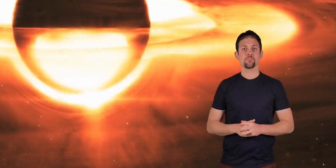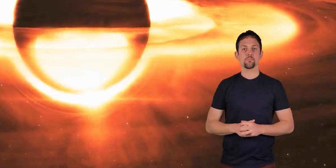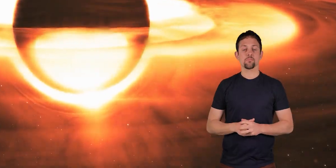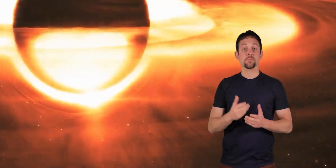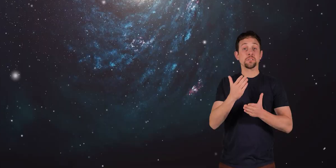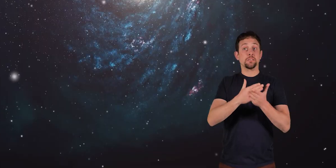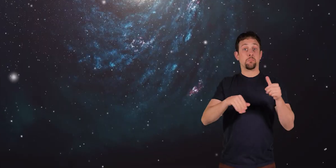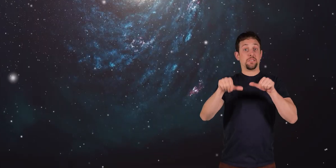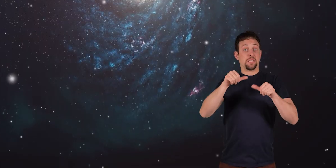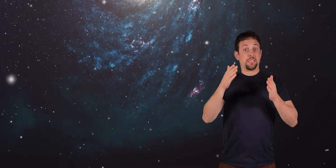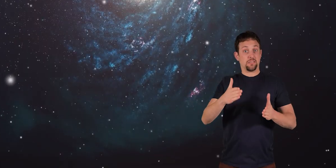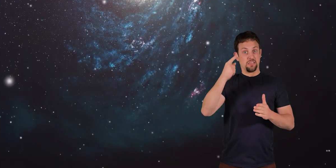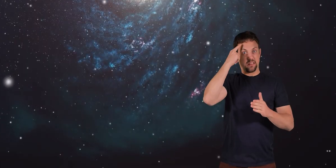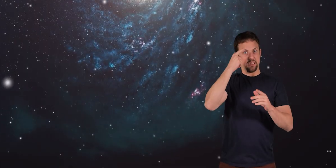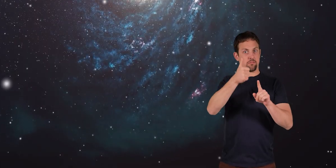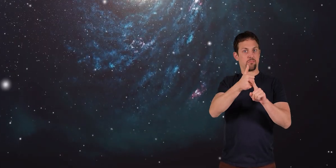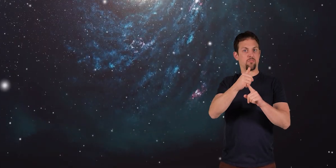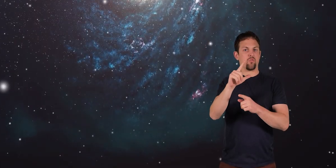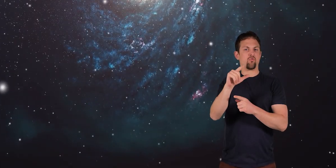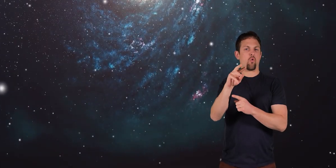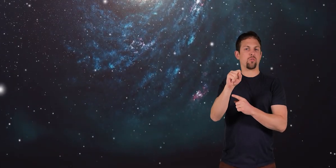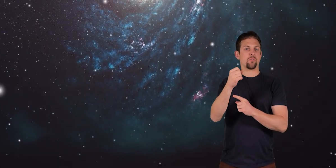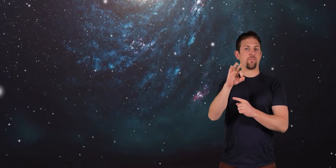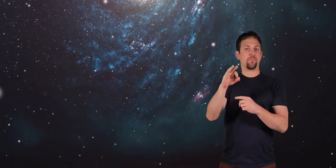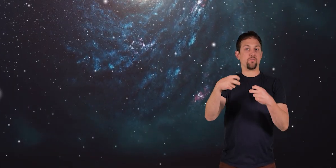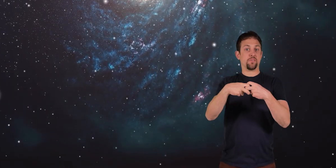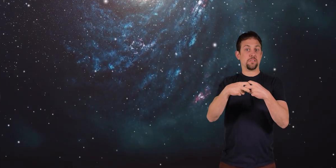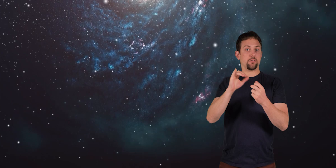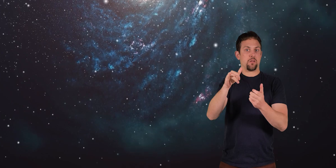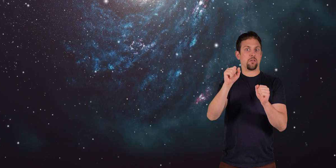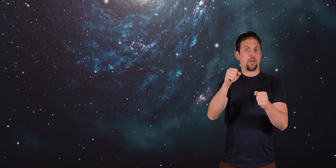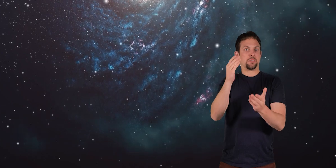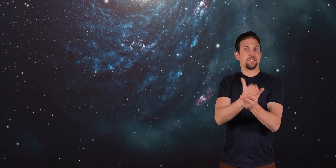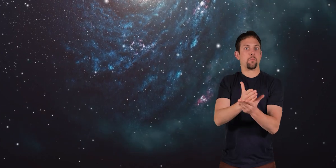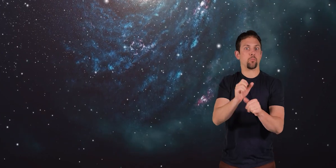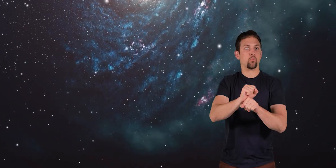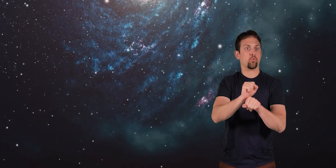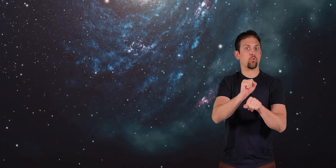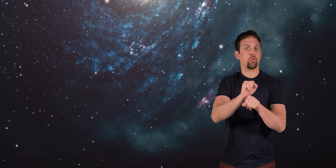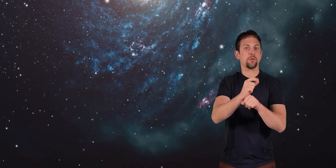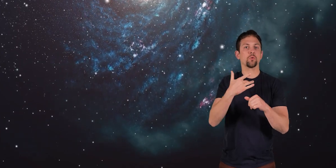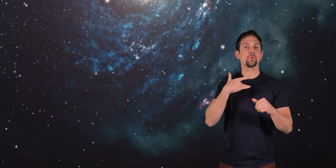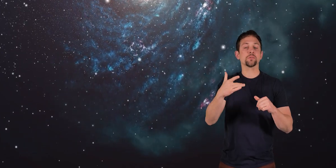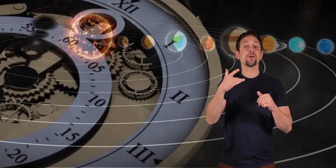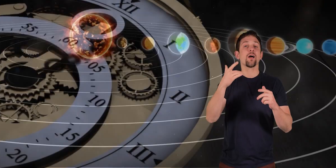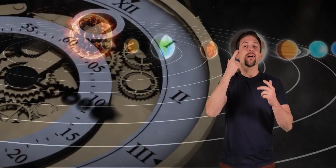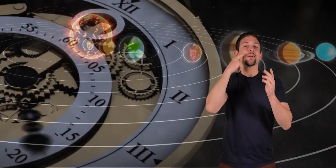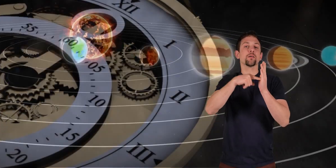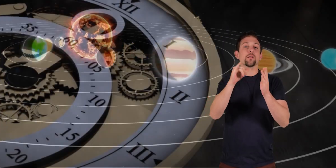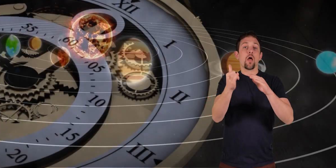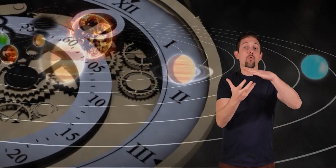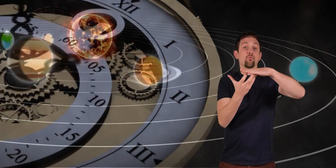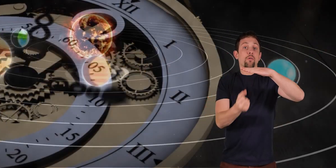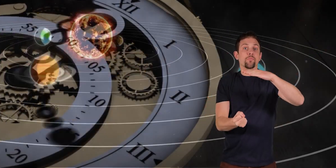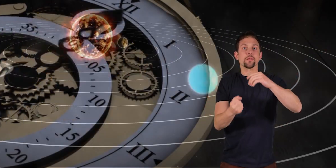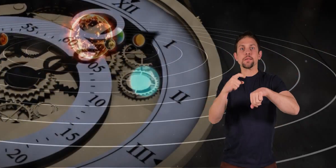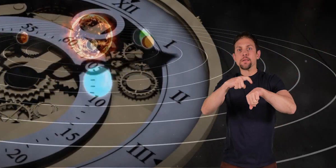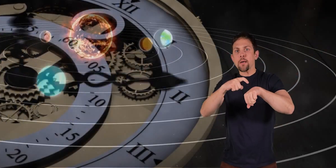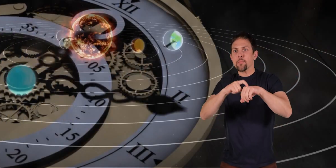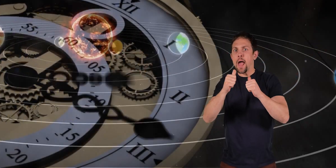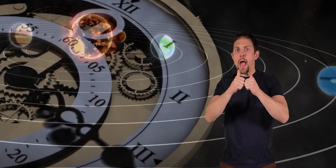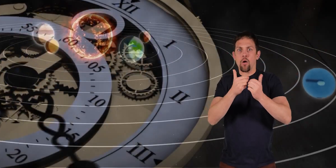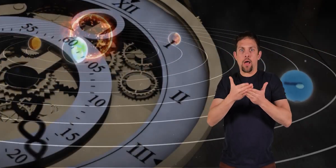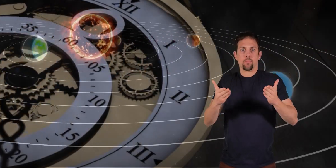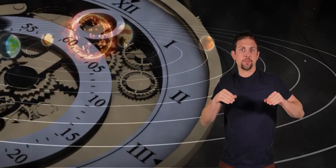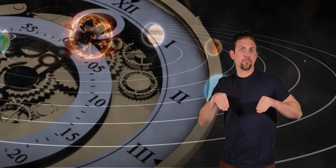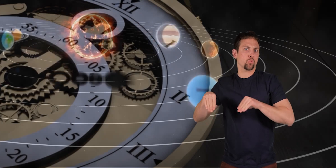mystery. Some scientists think that the laws of physics might stop working the way they usually do, which means that gravity,